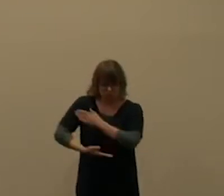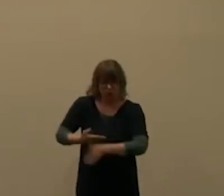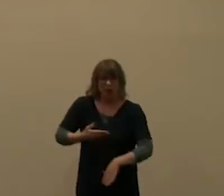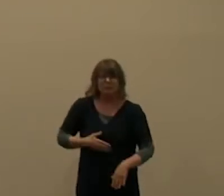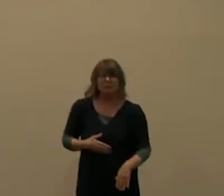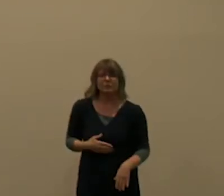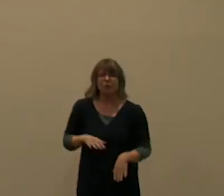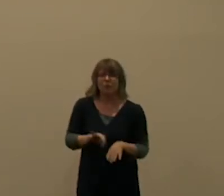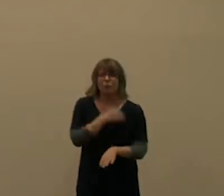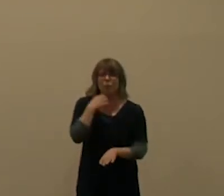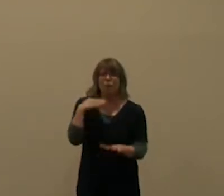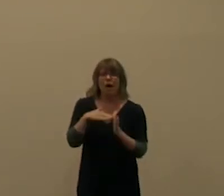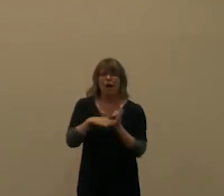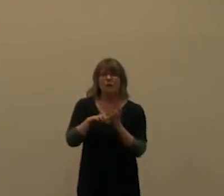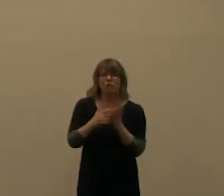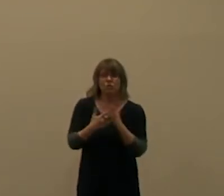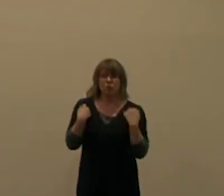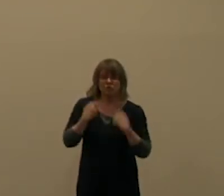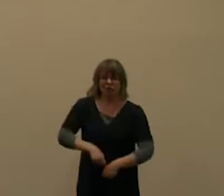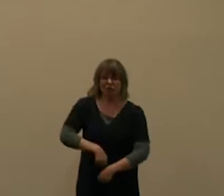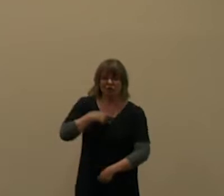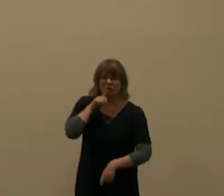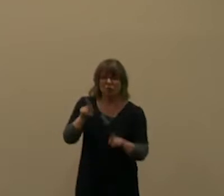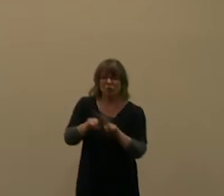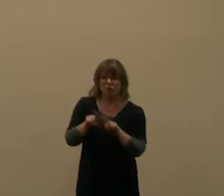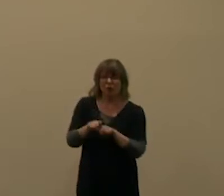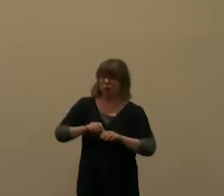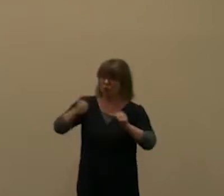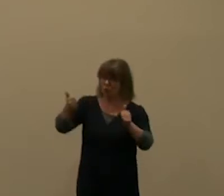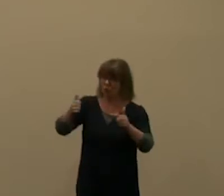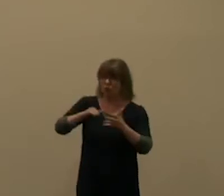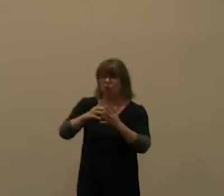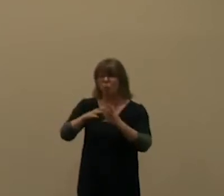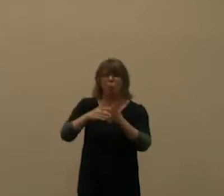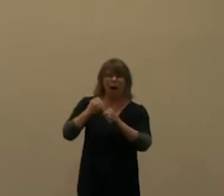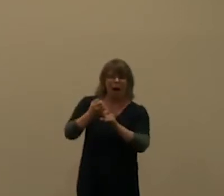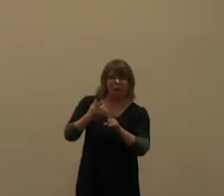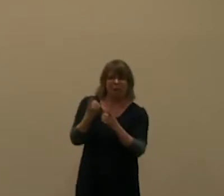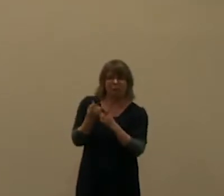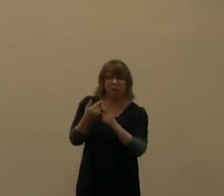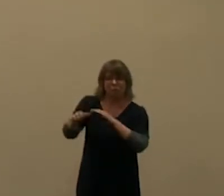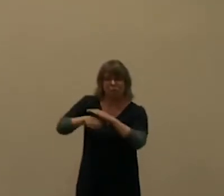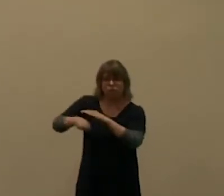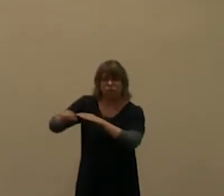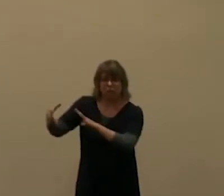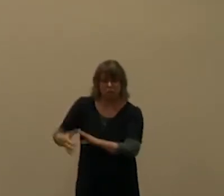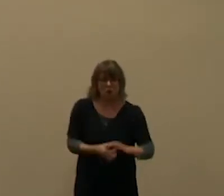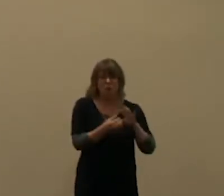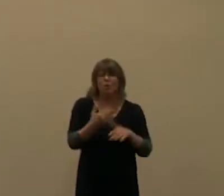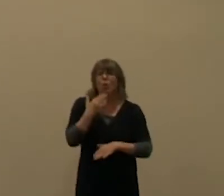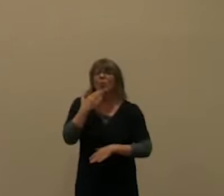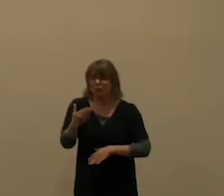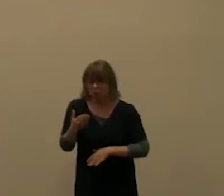Azure jackets, they were pretty nice as well. So good swag this year. So thank you to the sponsors for the swag. I mean